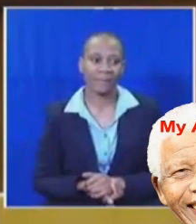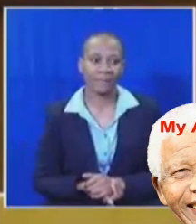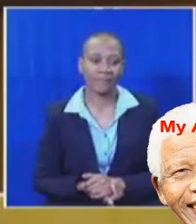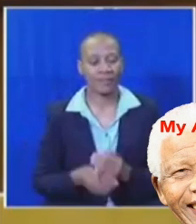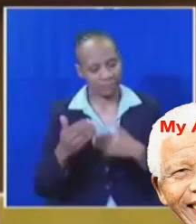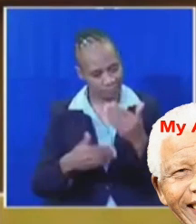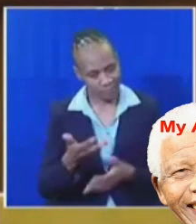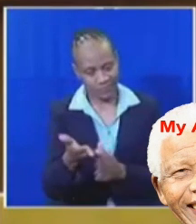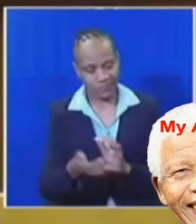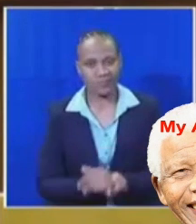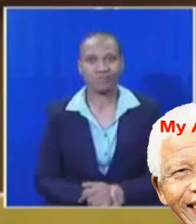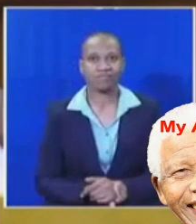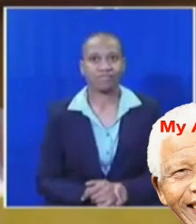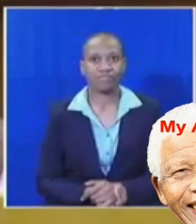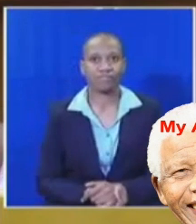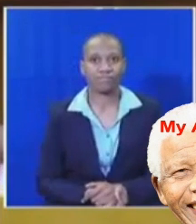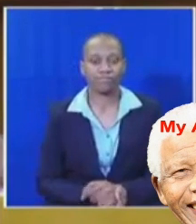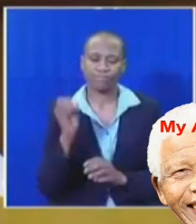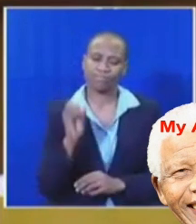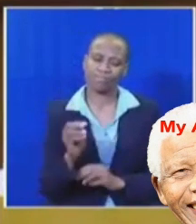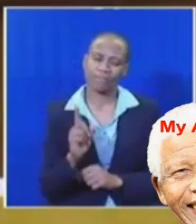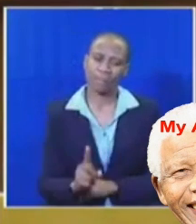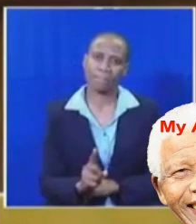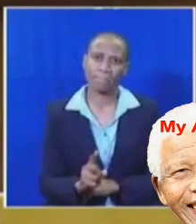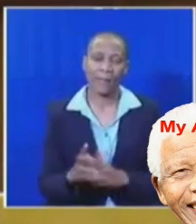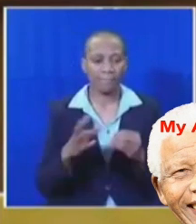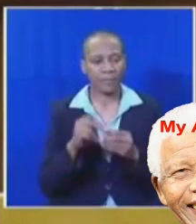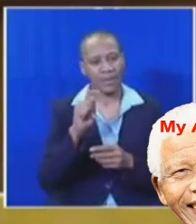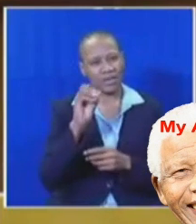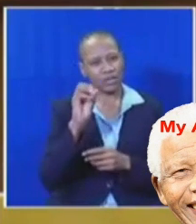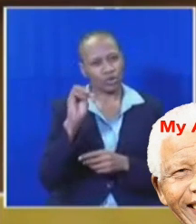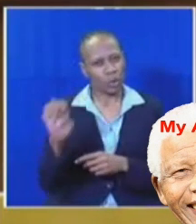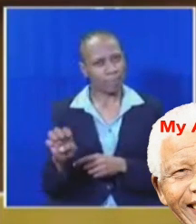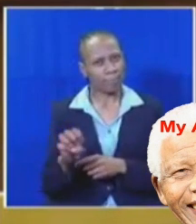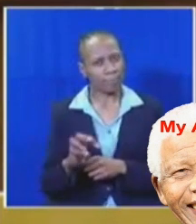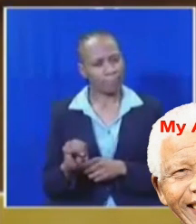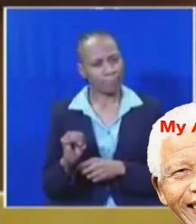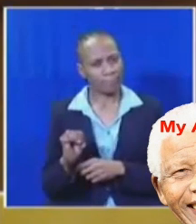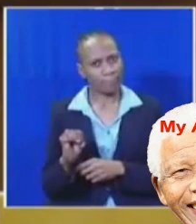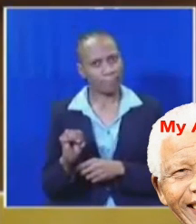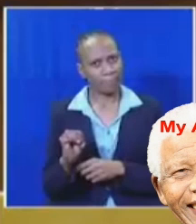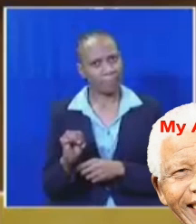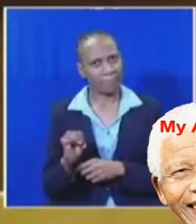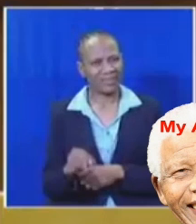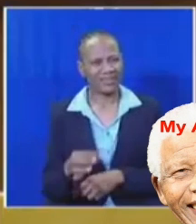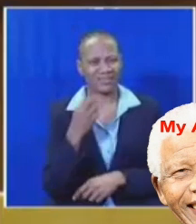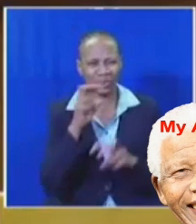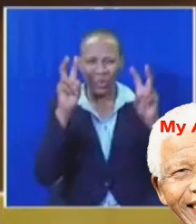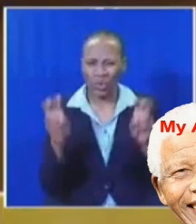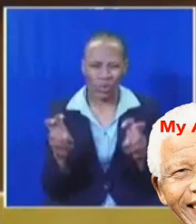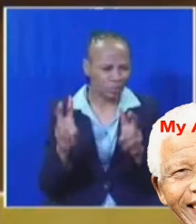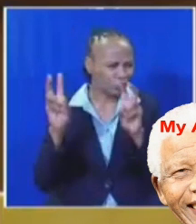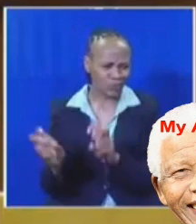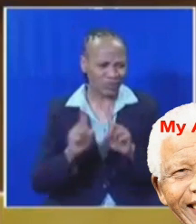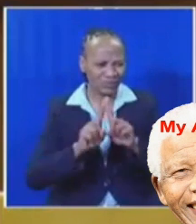with your speech? And then there was Honorable Tom, whose speech was just a smorgasbord of quotes. I wasn't quite sure